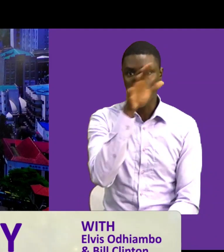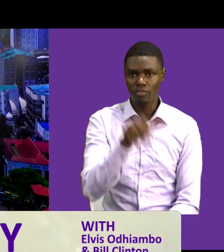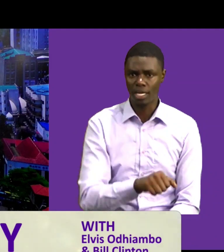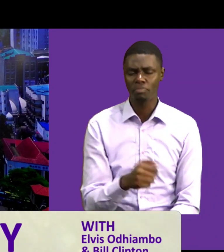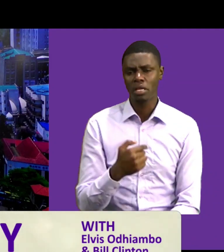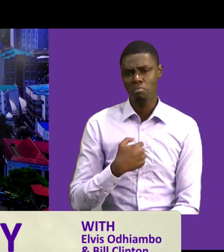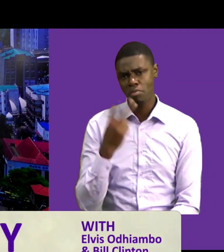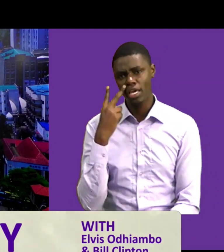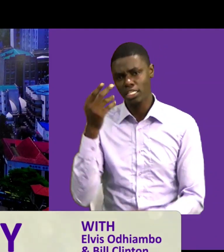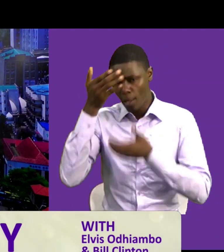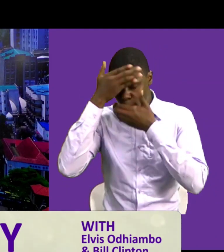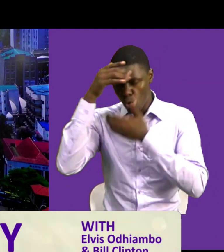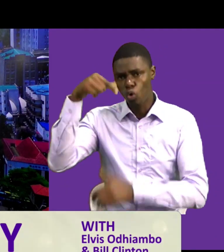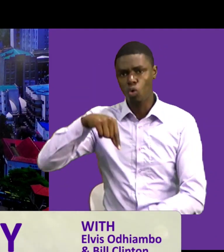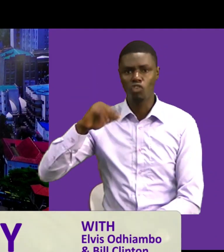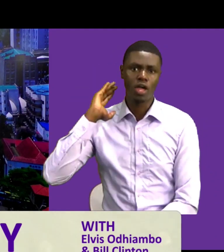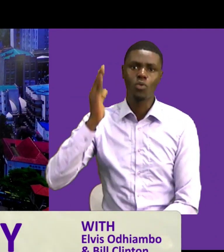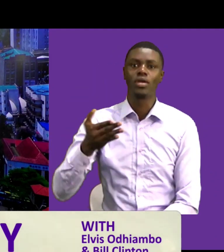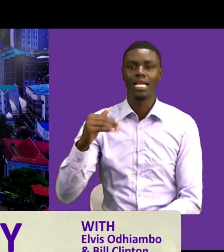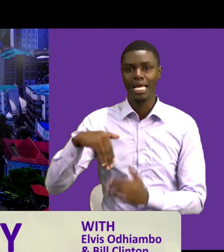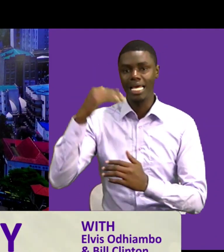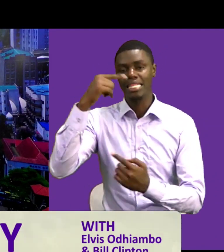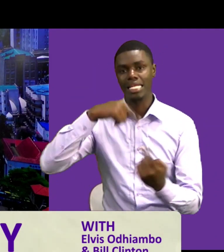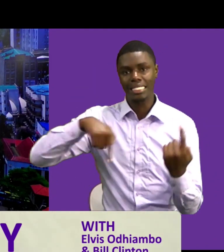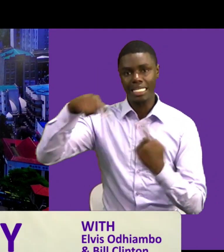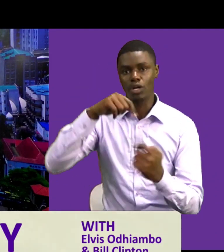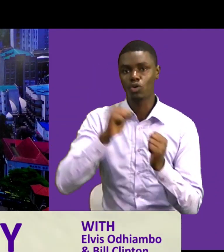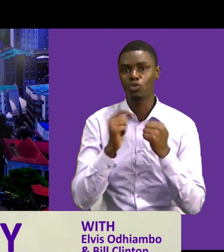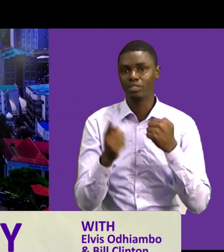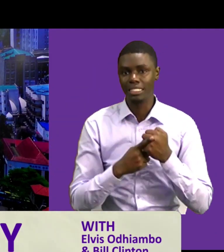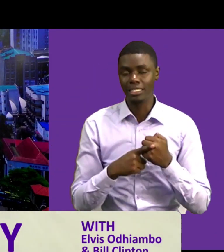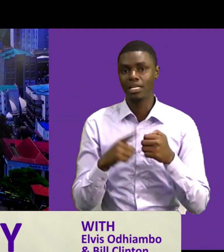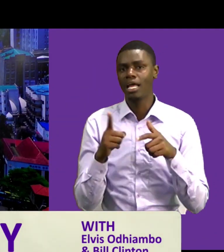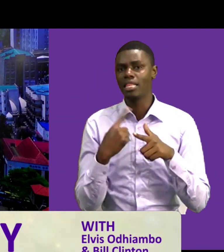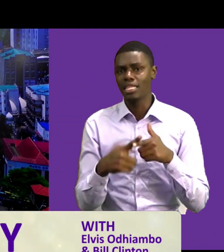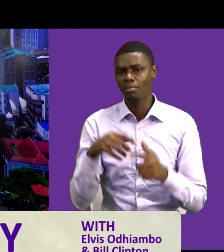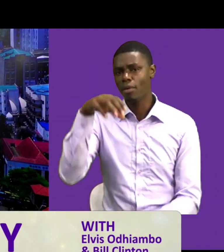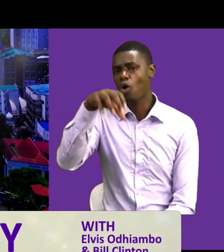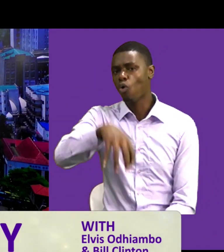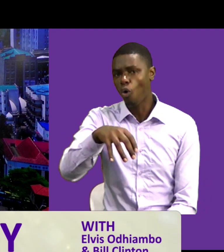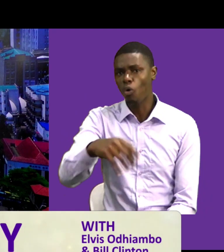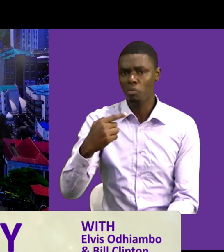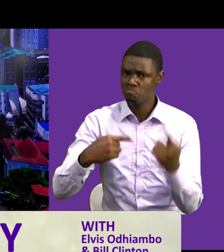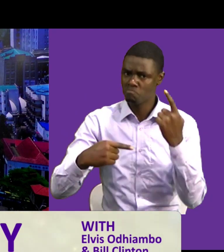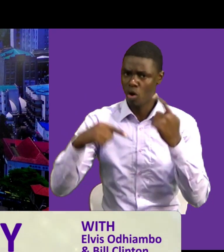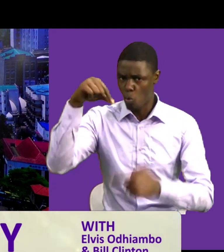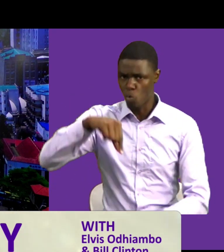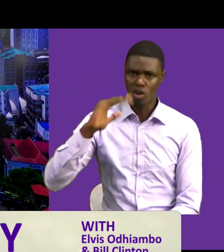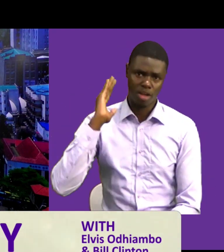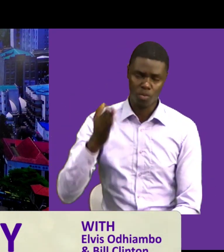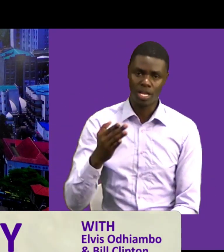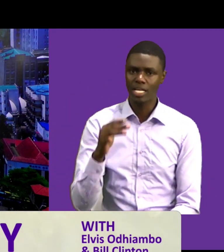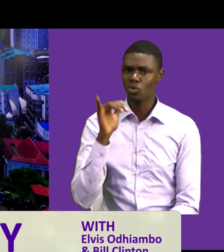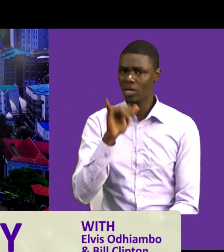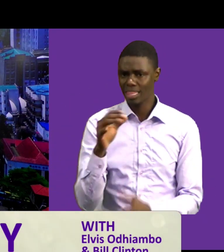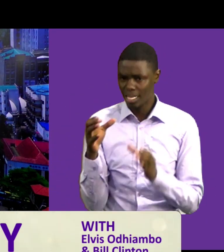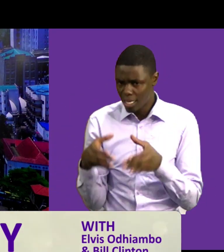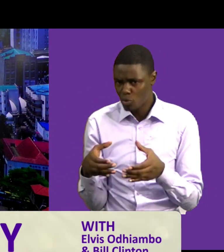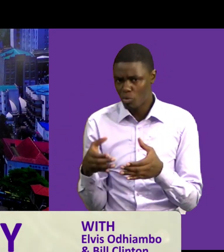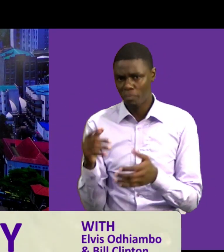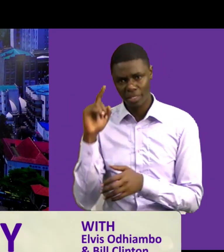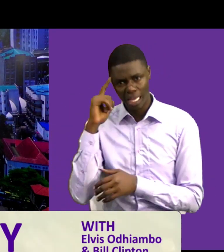So I see Morocco qualifying to the next round. Then let's say DR Congo may qualify, but in that group,